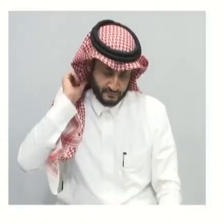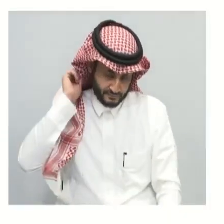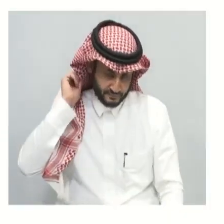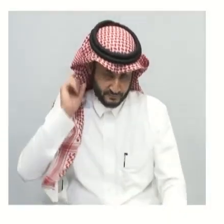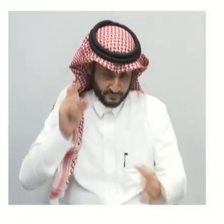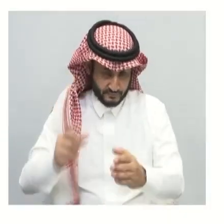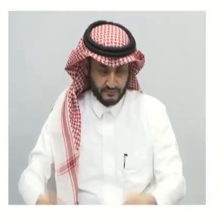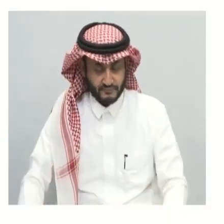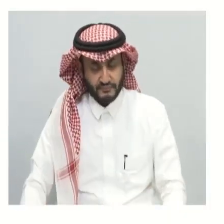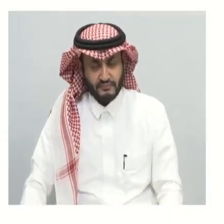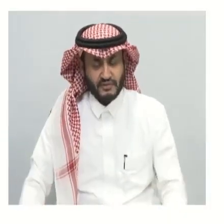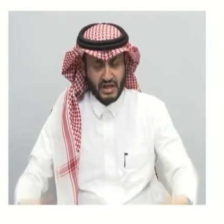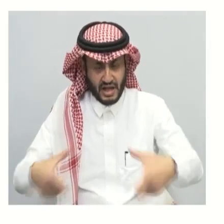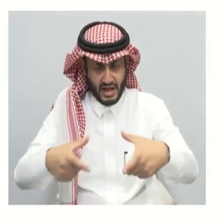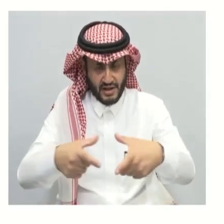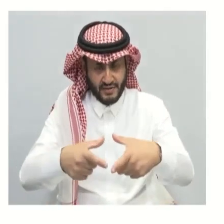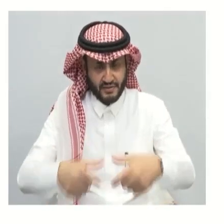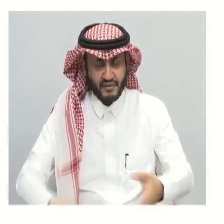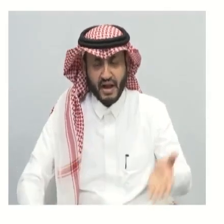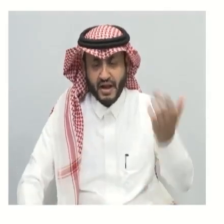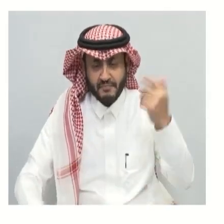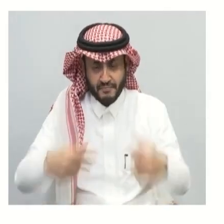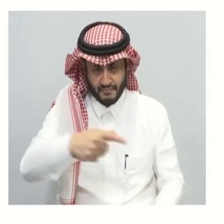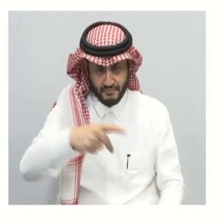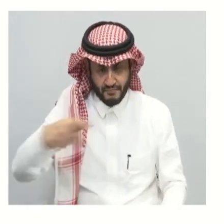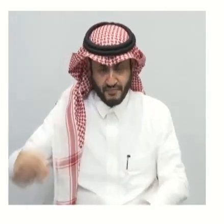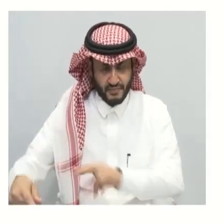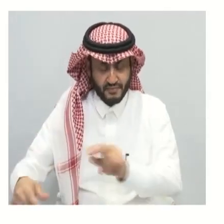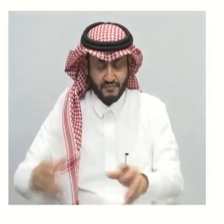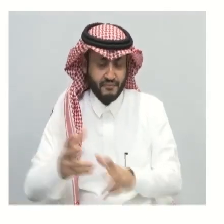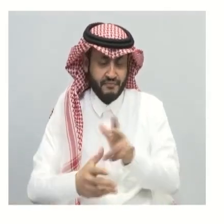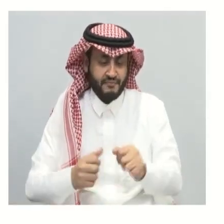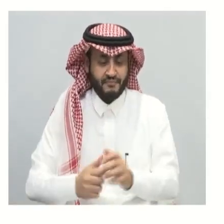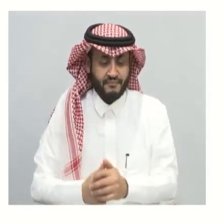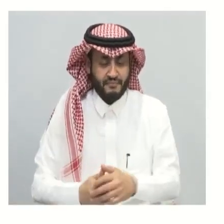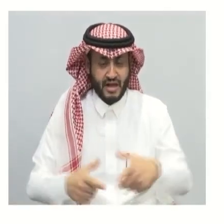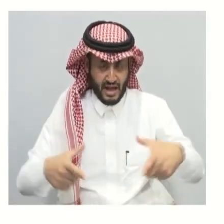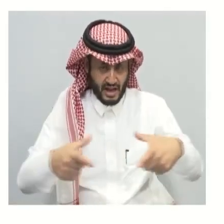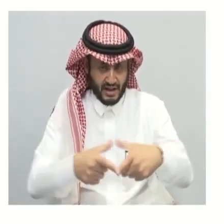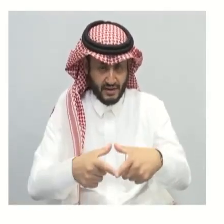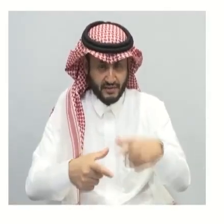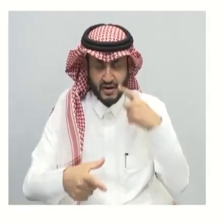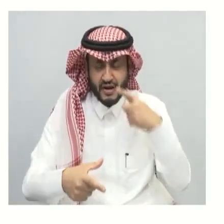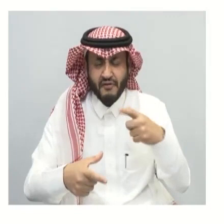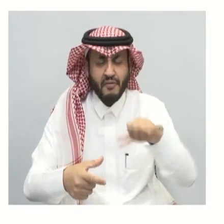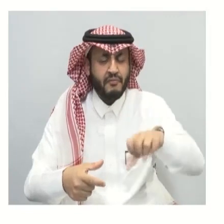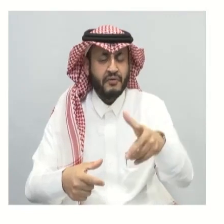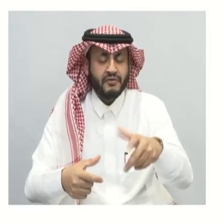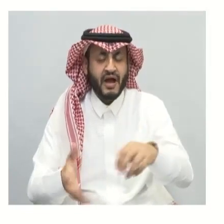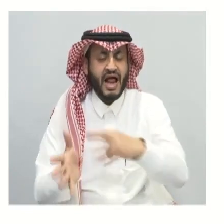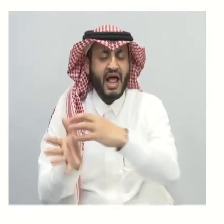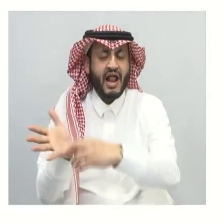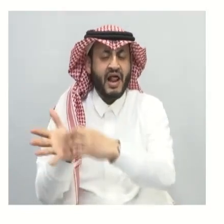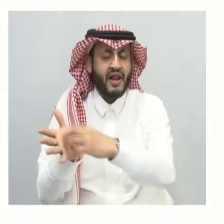Then, speaking about the use of the past participle as an adjective. Like here, the DVD is scratched.